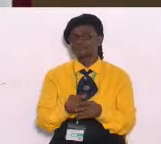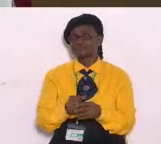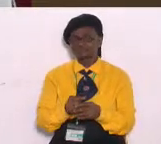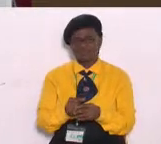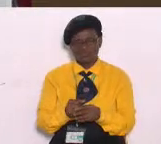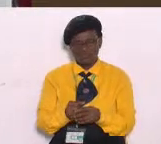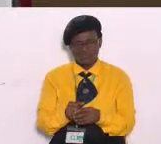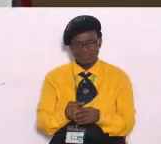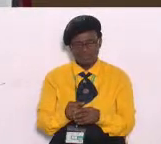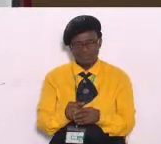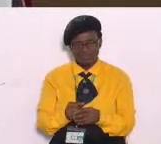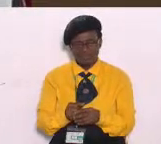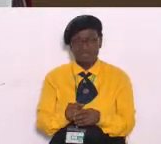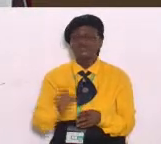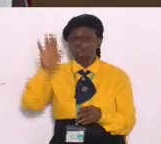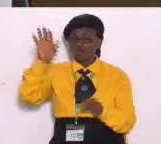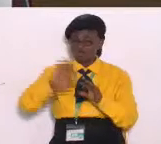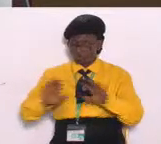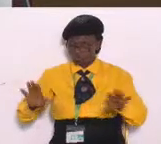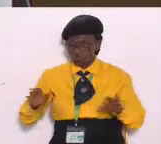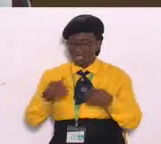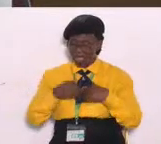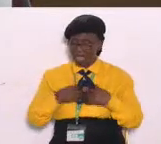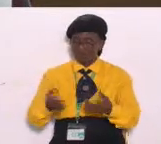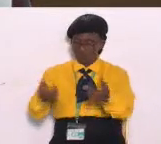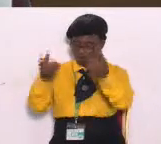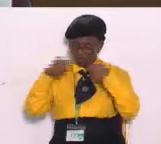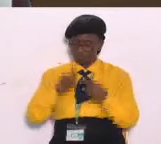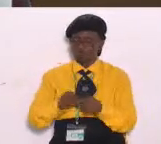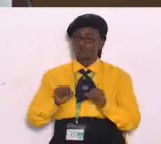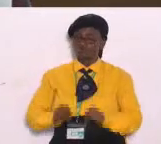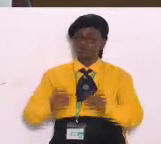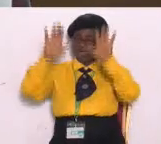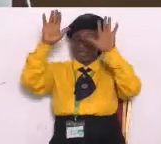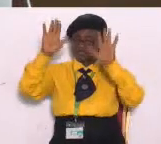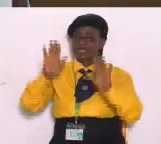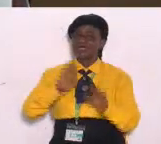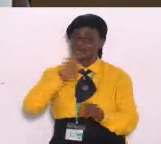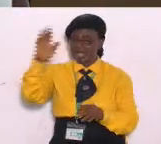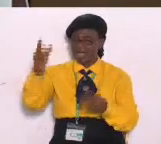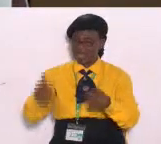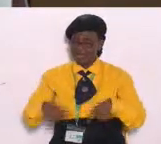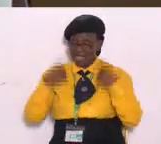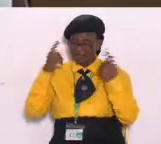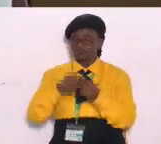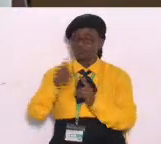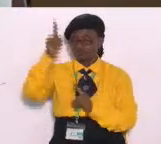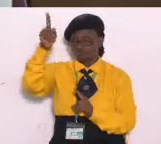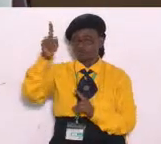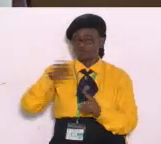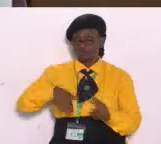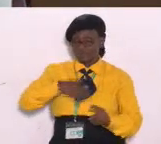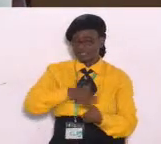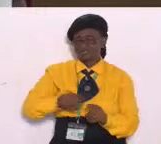Father, this your children have come to surrender their lives to you. Please receive them in Jesus' name.